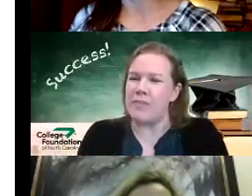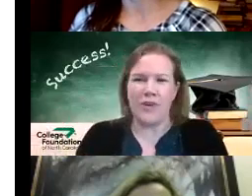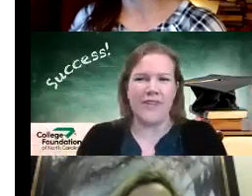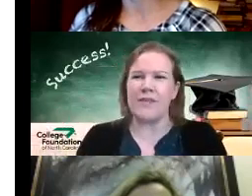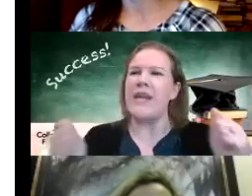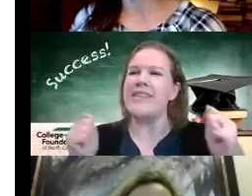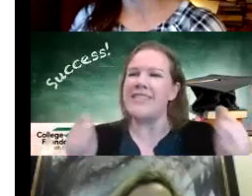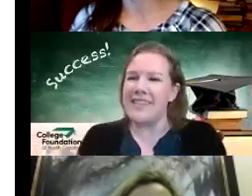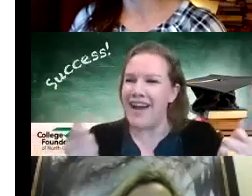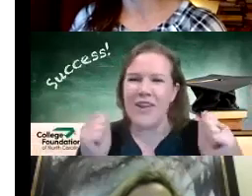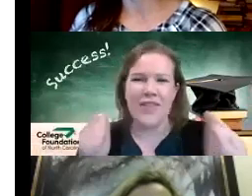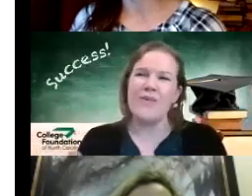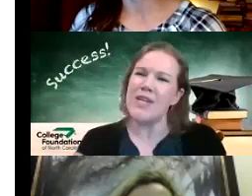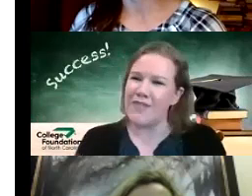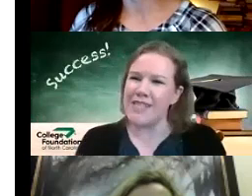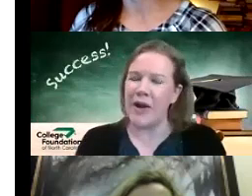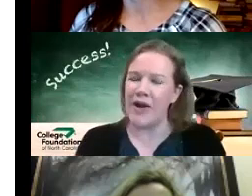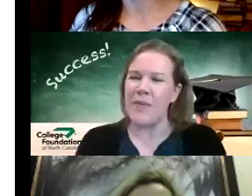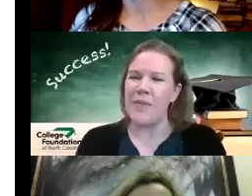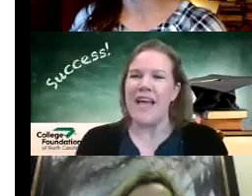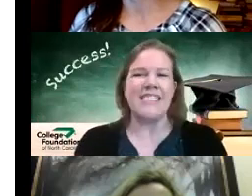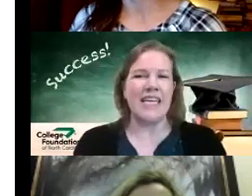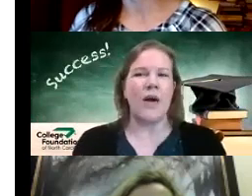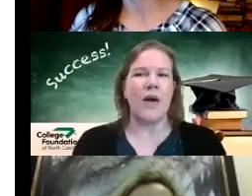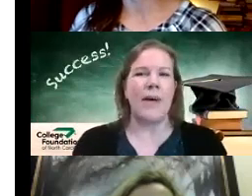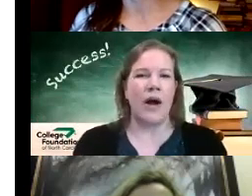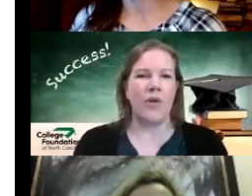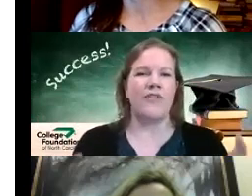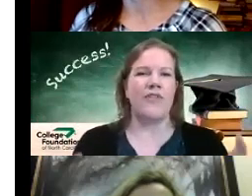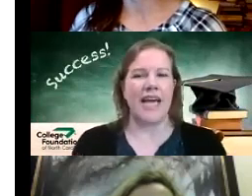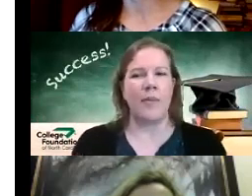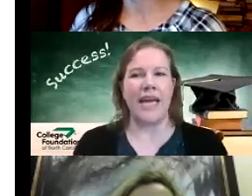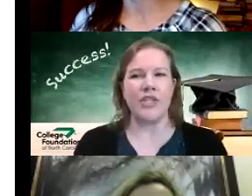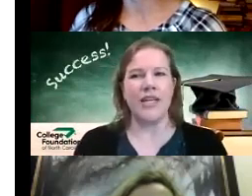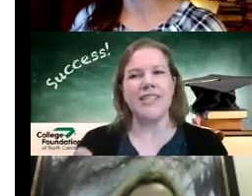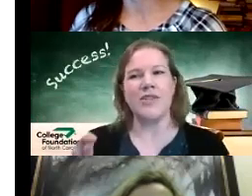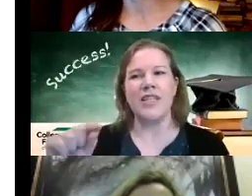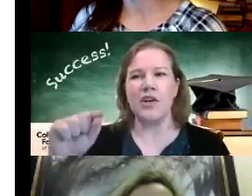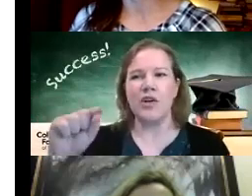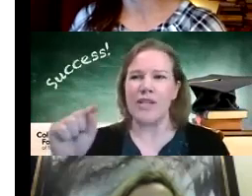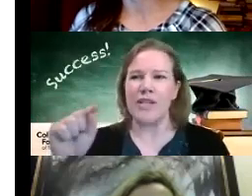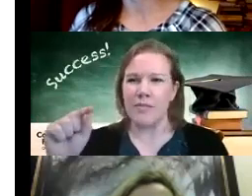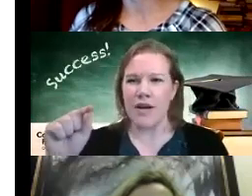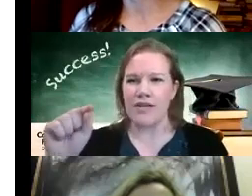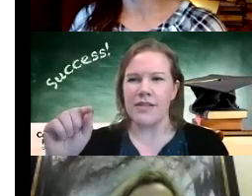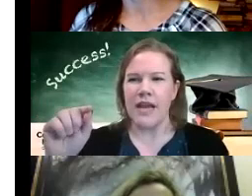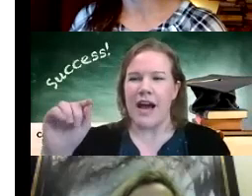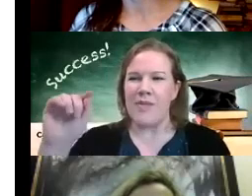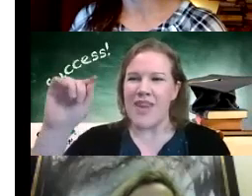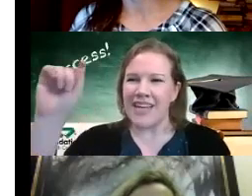makes people nervous, but it's nothing to be nervous about. The nice thing about the FAFSA application is there's little question